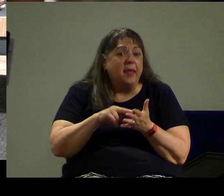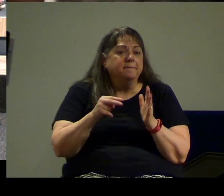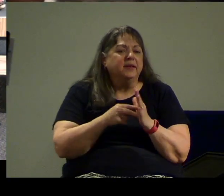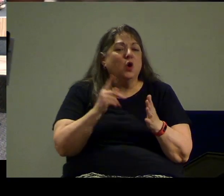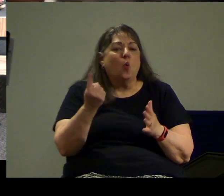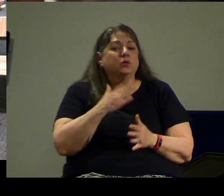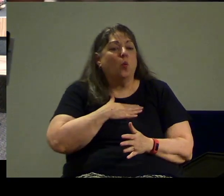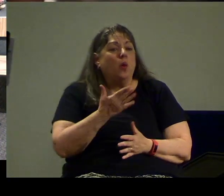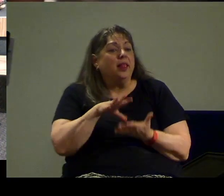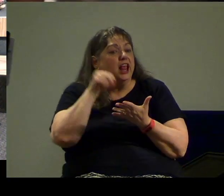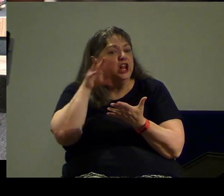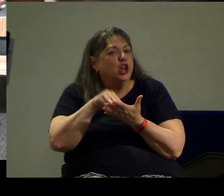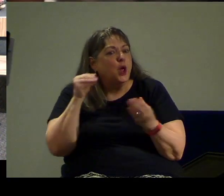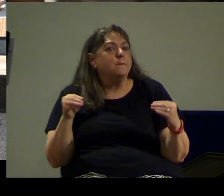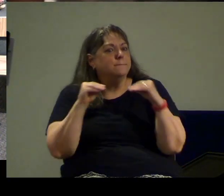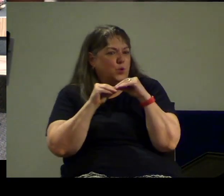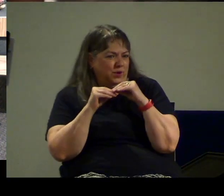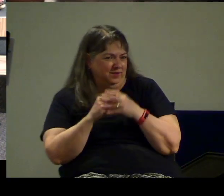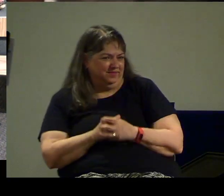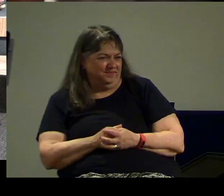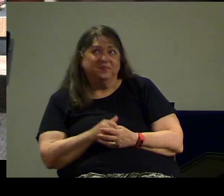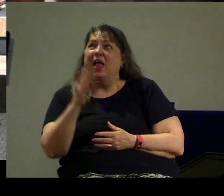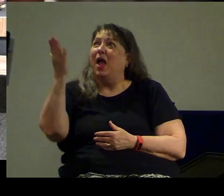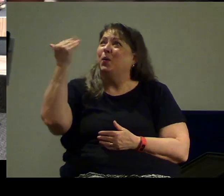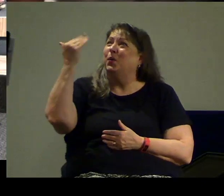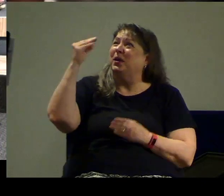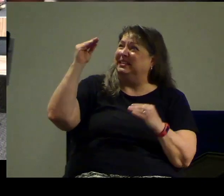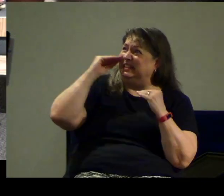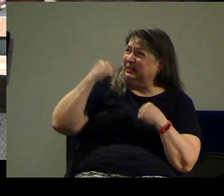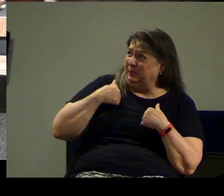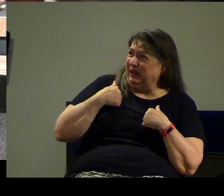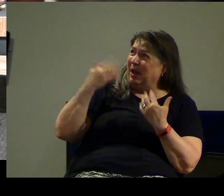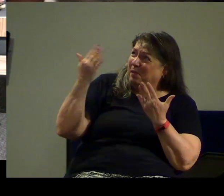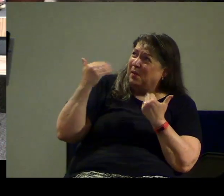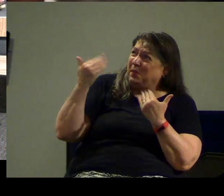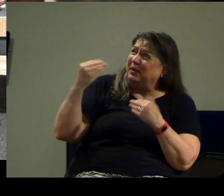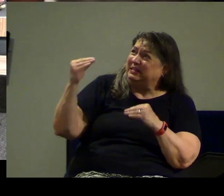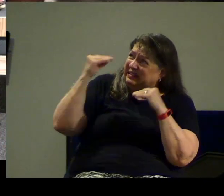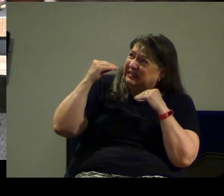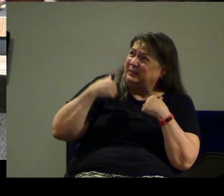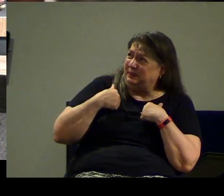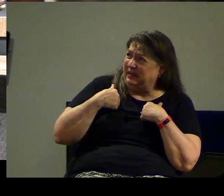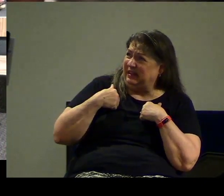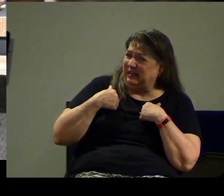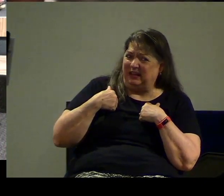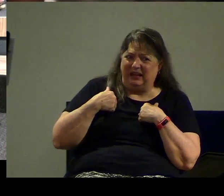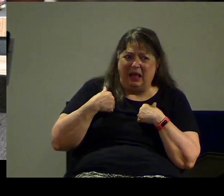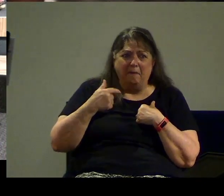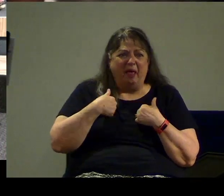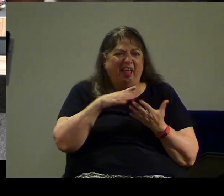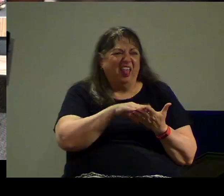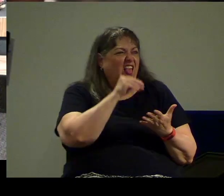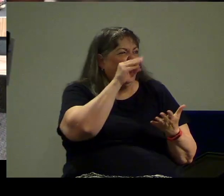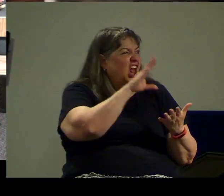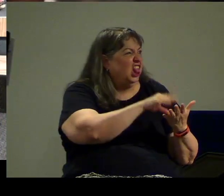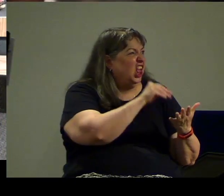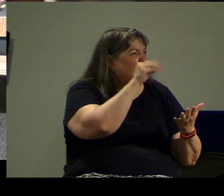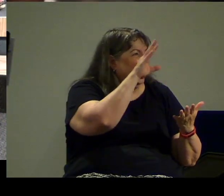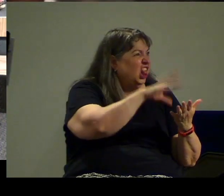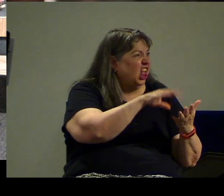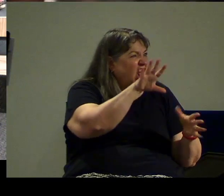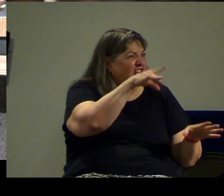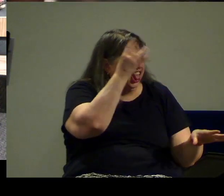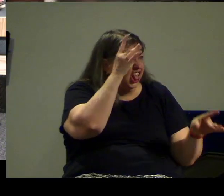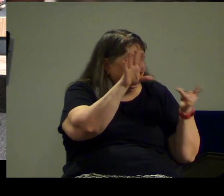learn from the Lord. I want to learn from God. I haven't learned it all. Every time you read